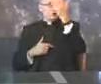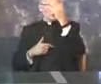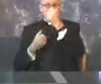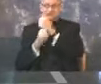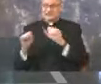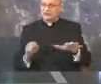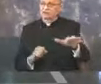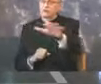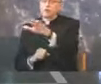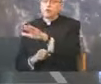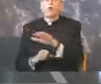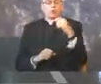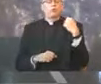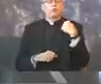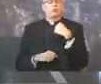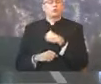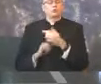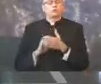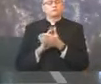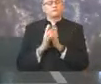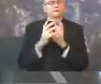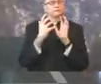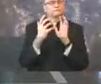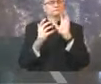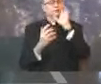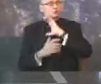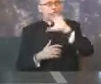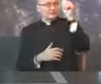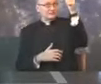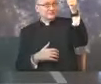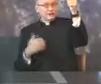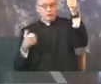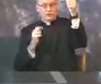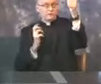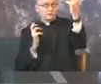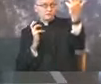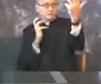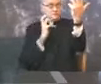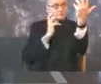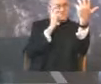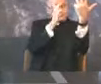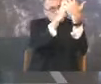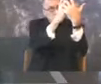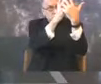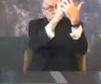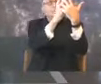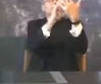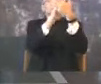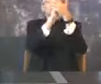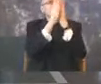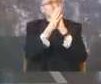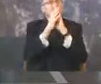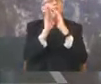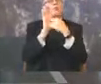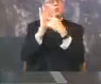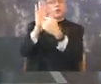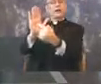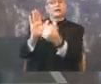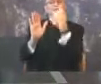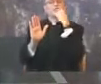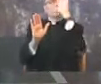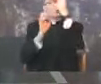they strive to be conformed to the image of Christ himself and offer you a constant witness of faith and love.